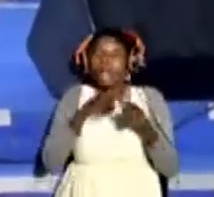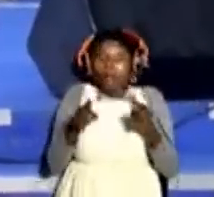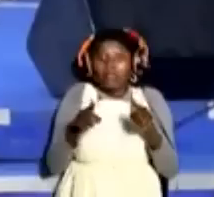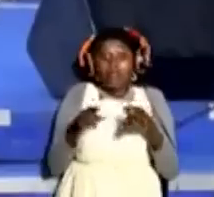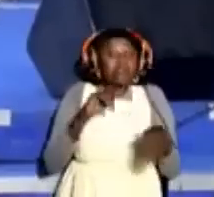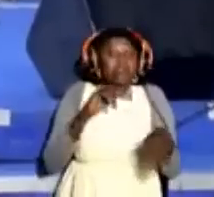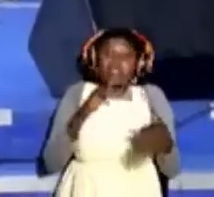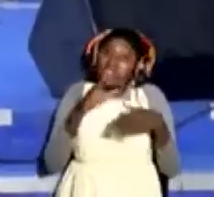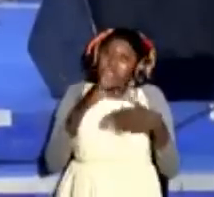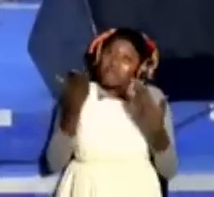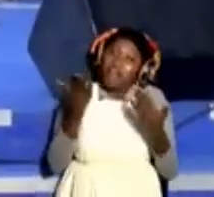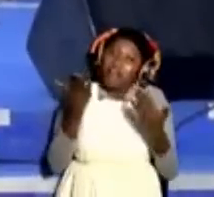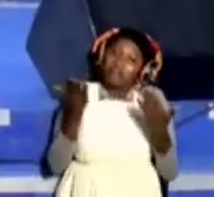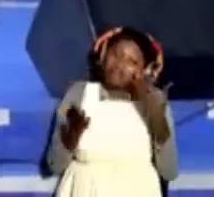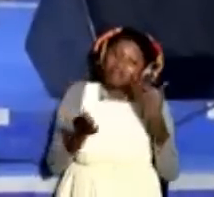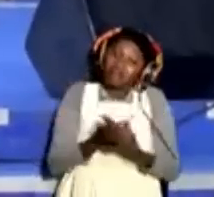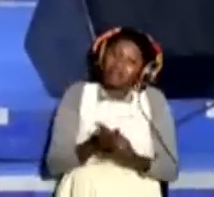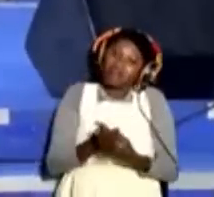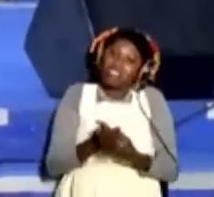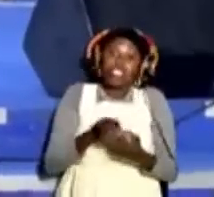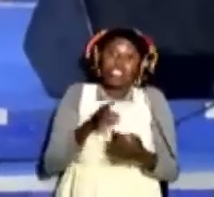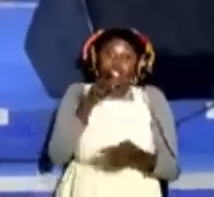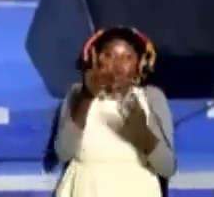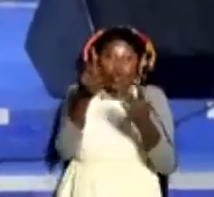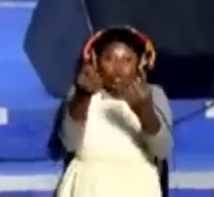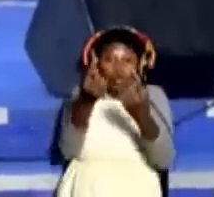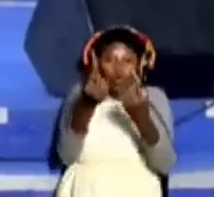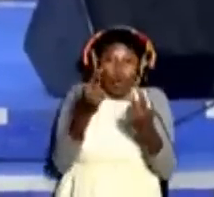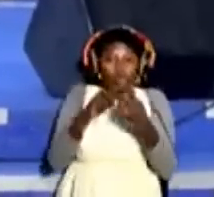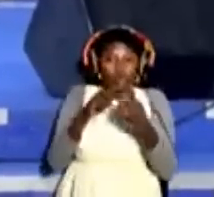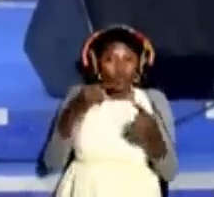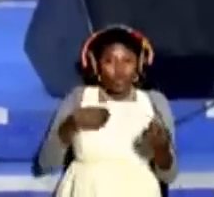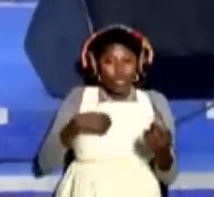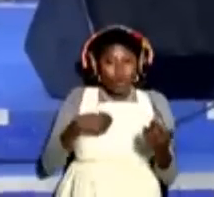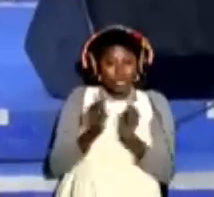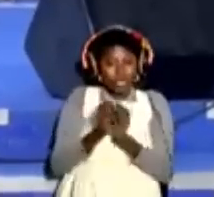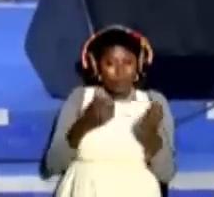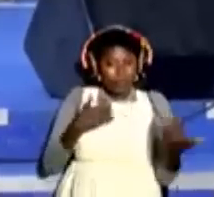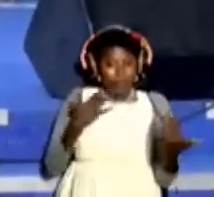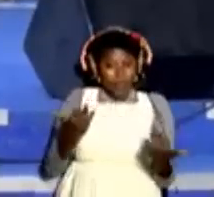Nevertheless. Would you like to come with me now to nevertheless?